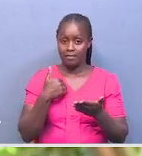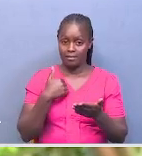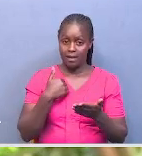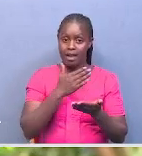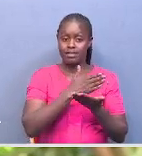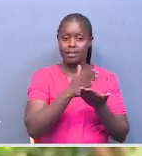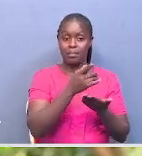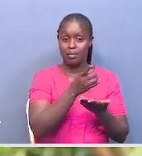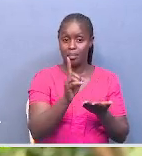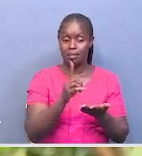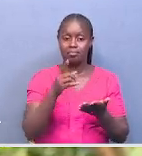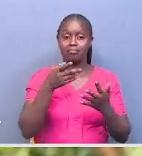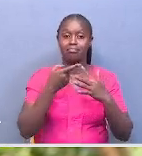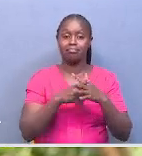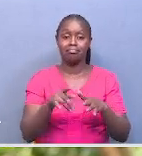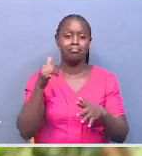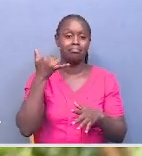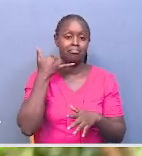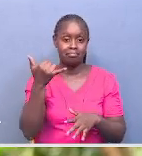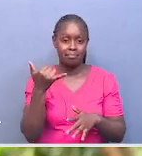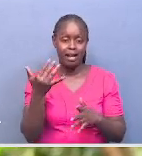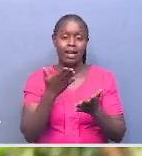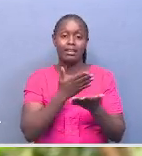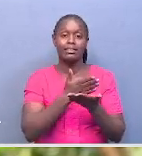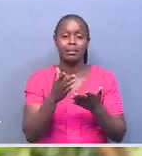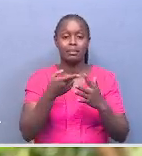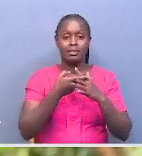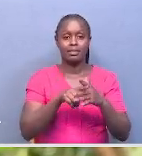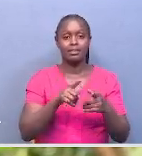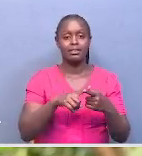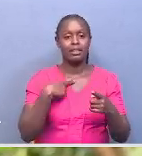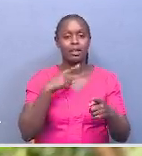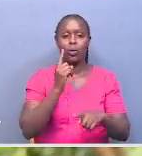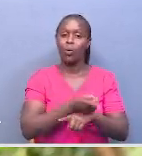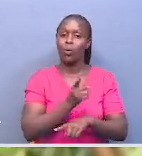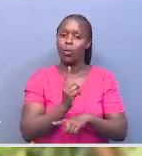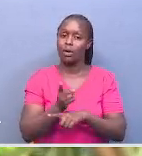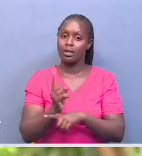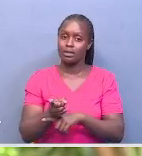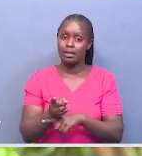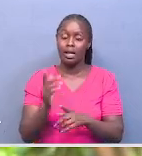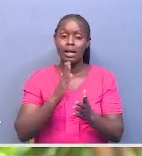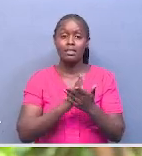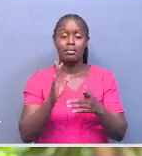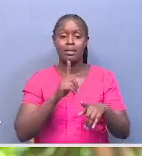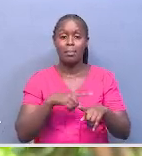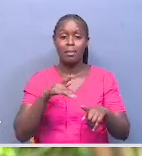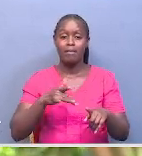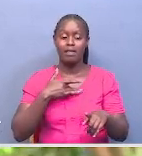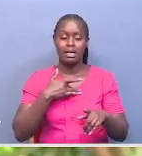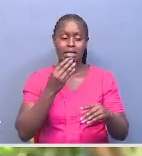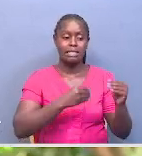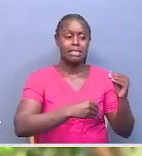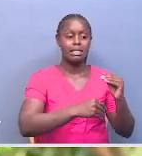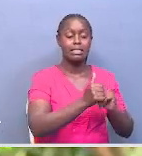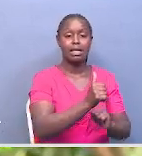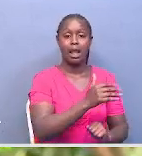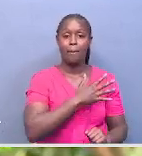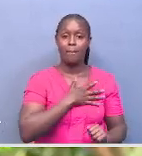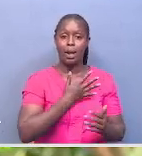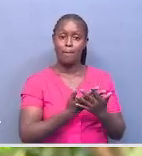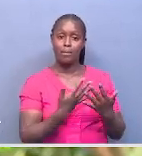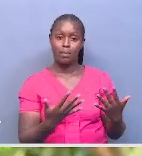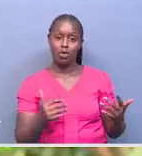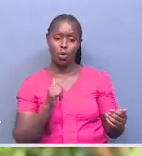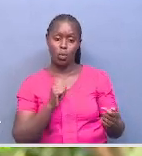working. They started threatening me. I was in a point almost selling my property that I had